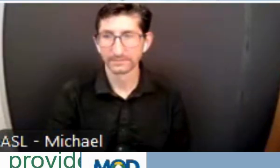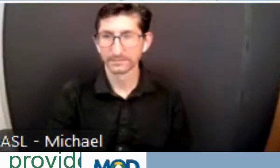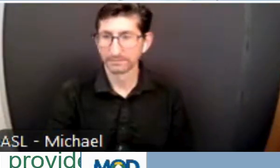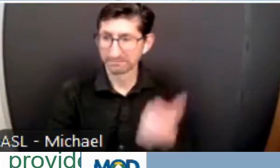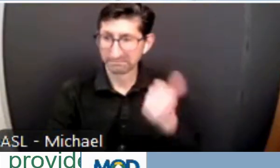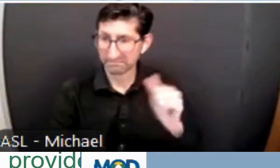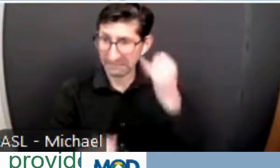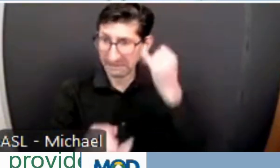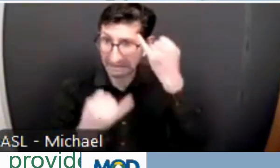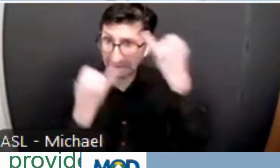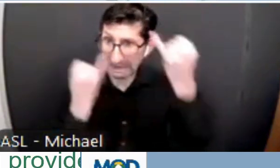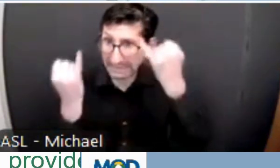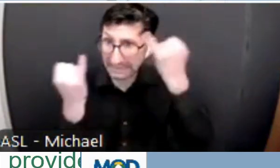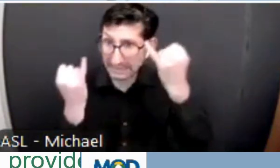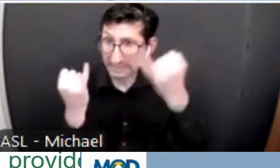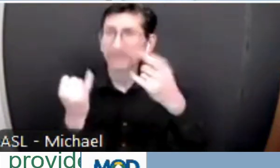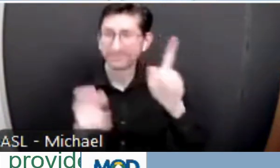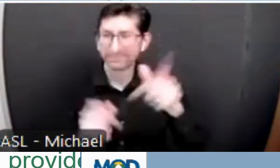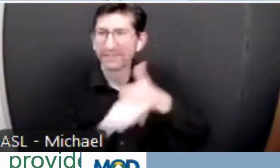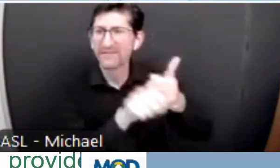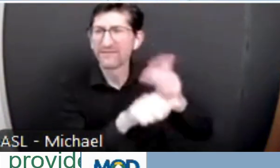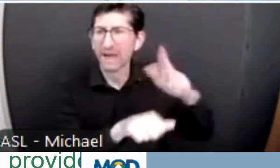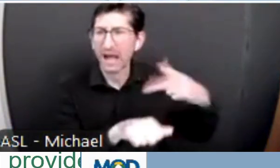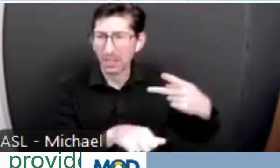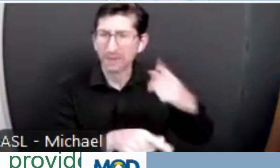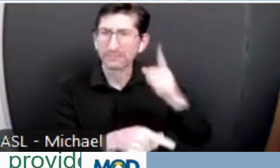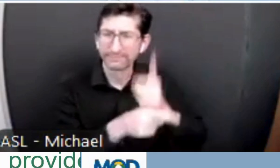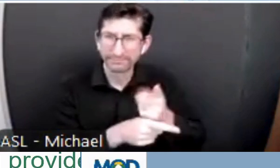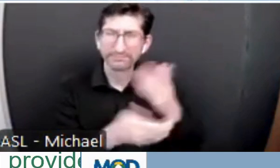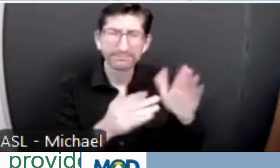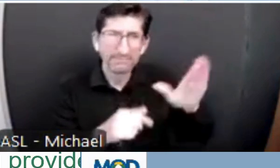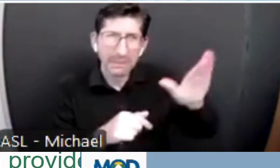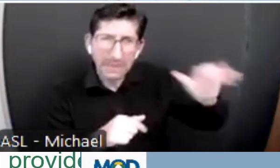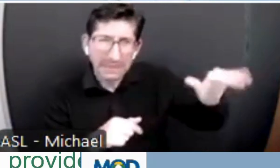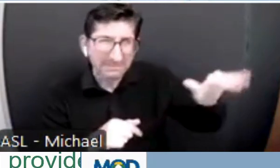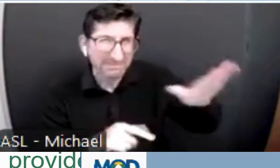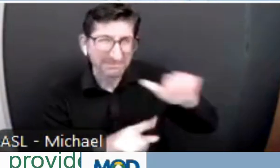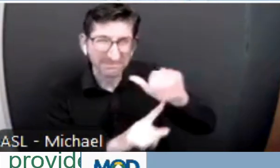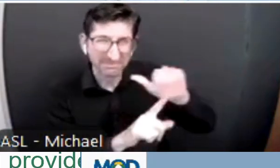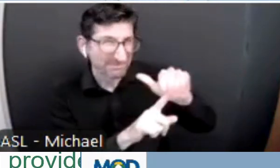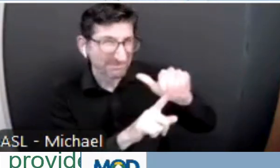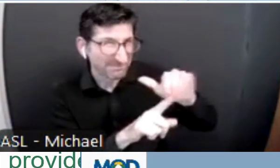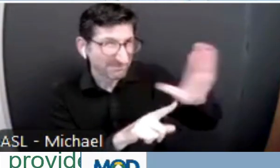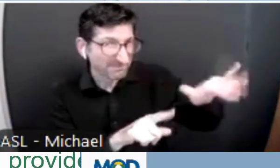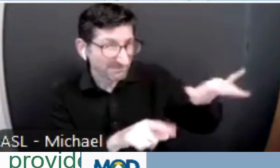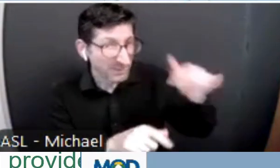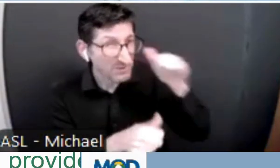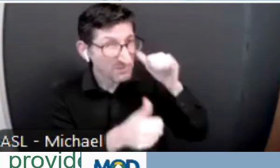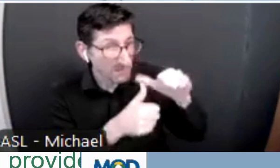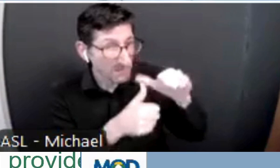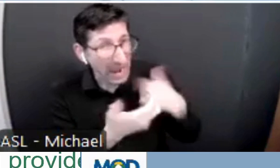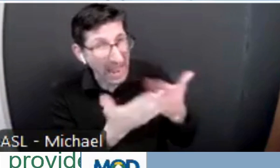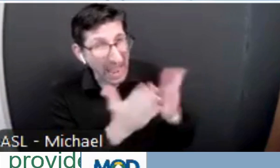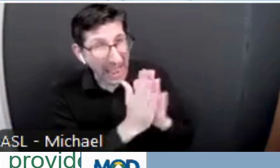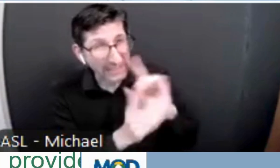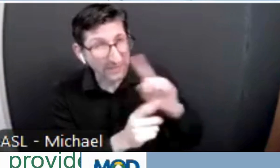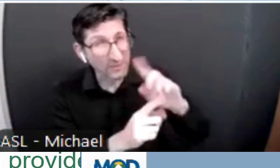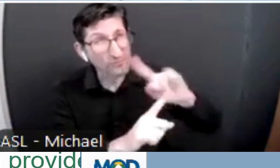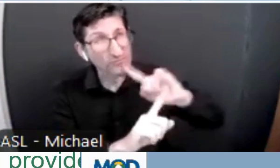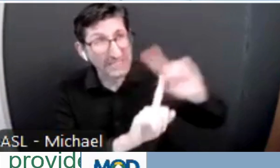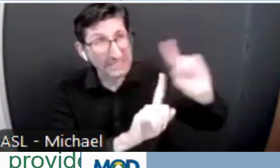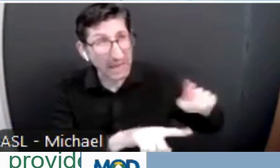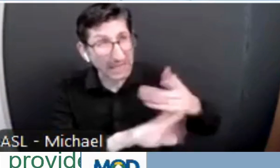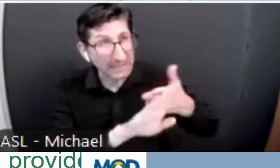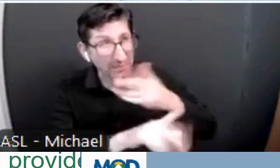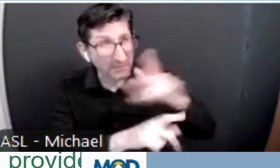Yeah, so you're going to follow up. You might want to remind them of your requested response date and offer to answer